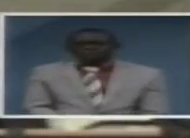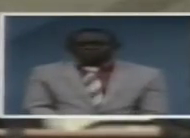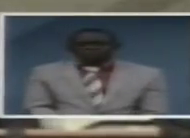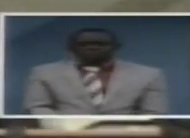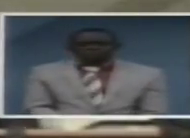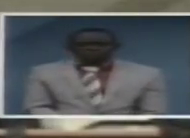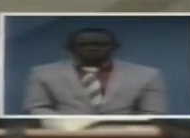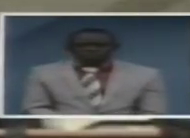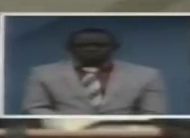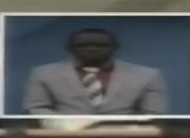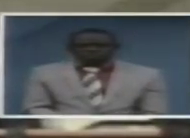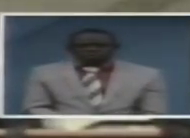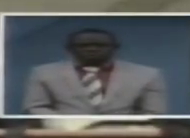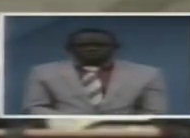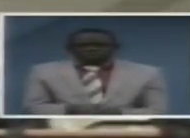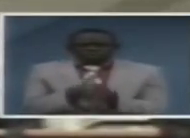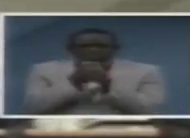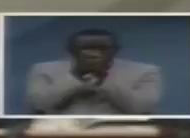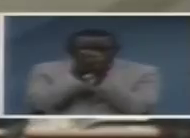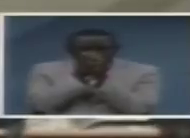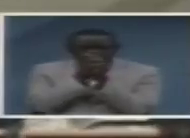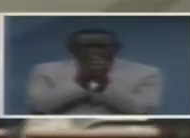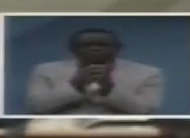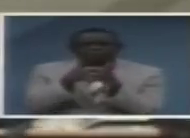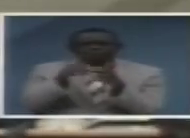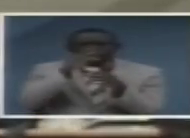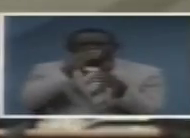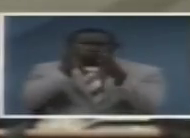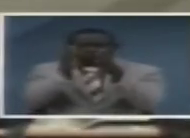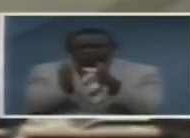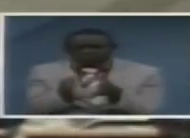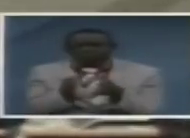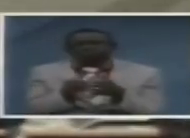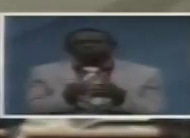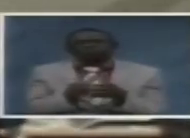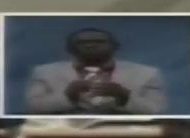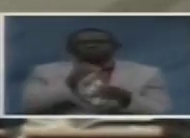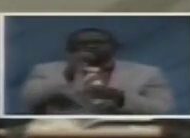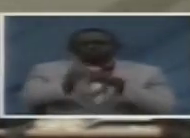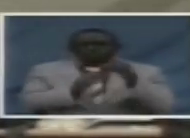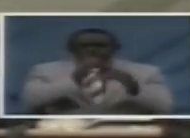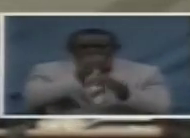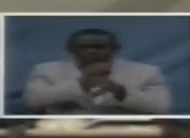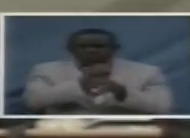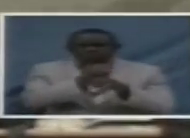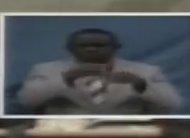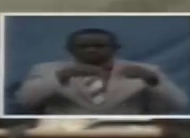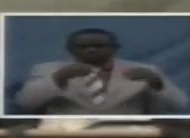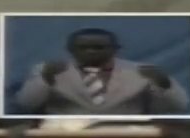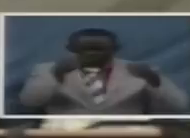Mr. Speaker, following the successful restructuring of Intermarket